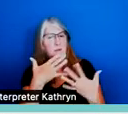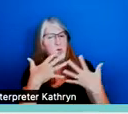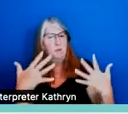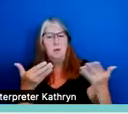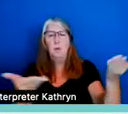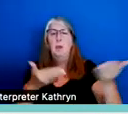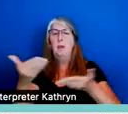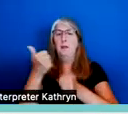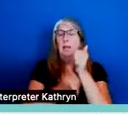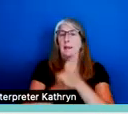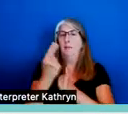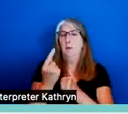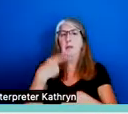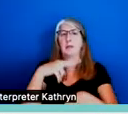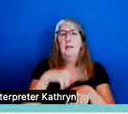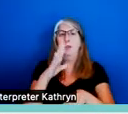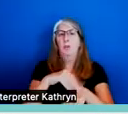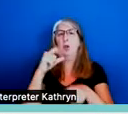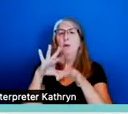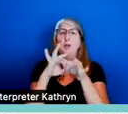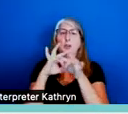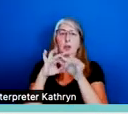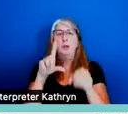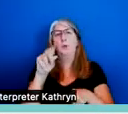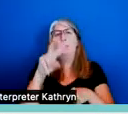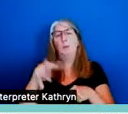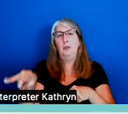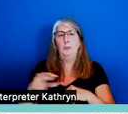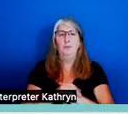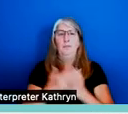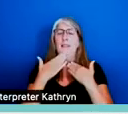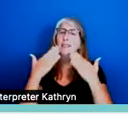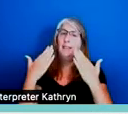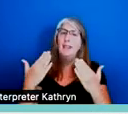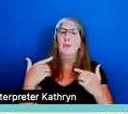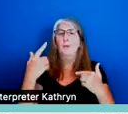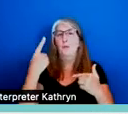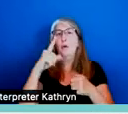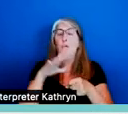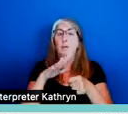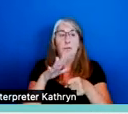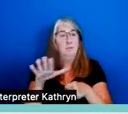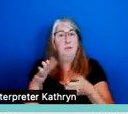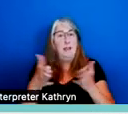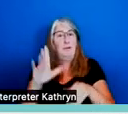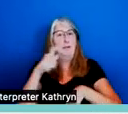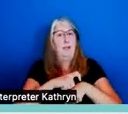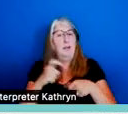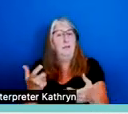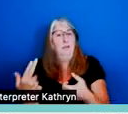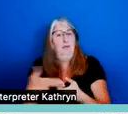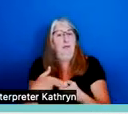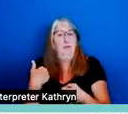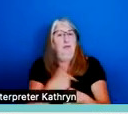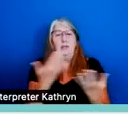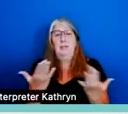Welcome, everyone, to the National Call for Unity 2022. Thank you for making time to join us today as we